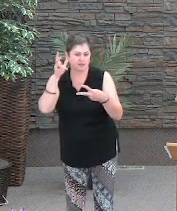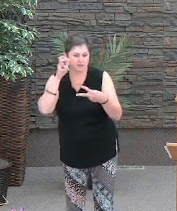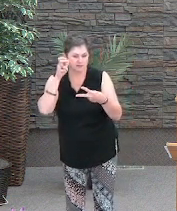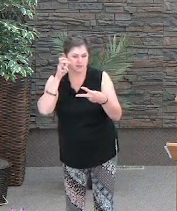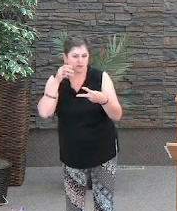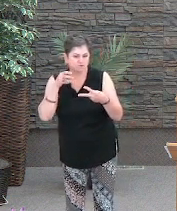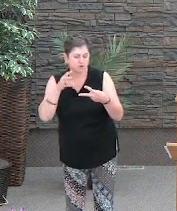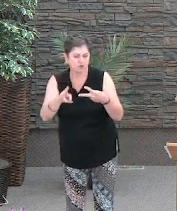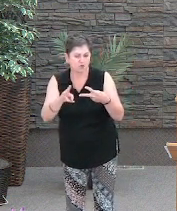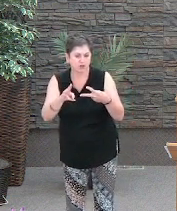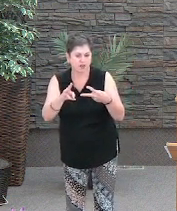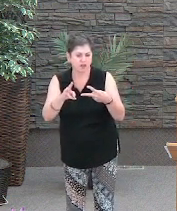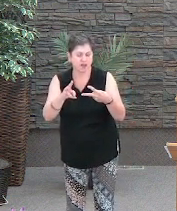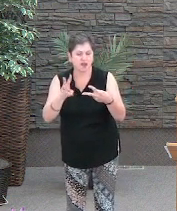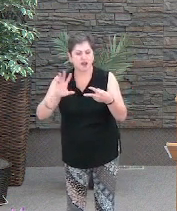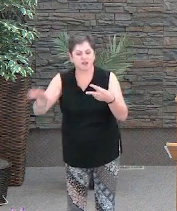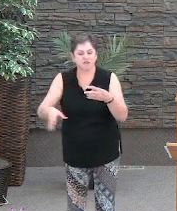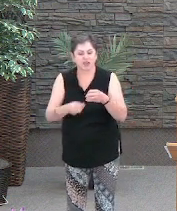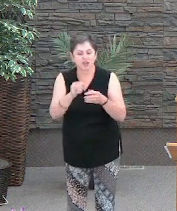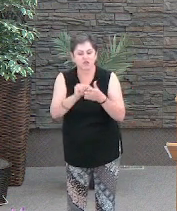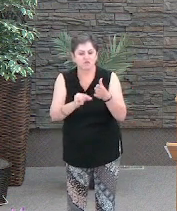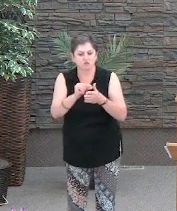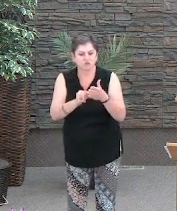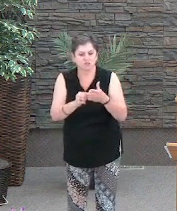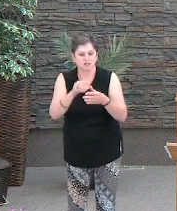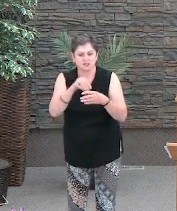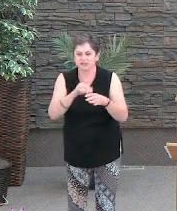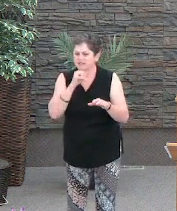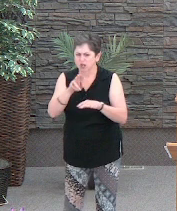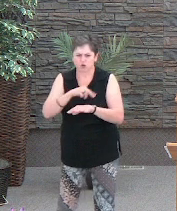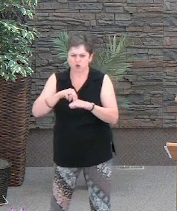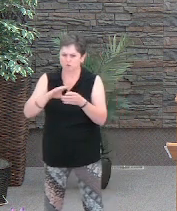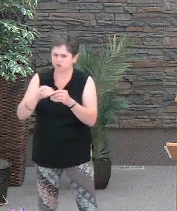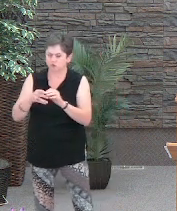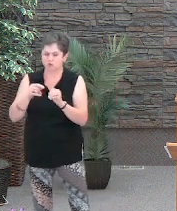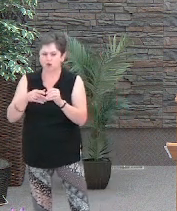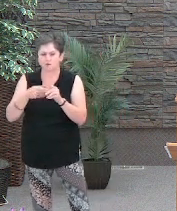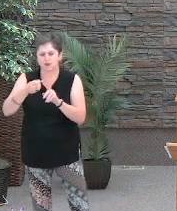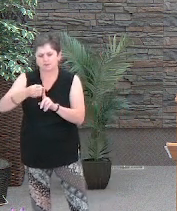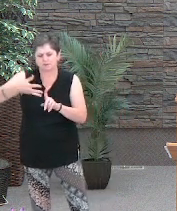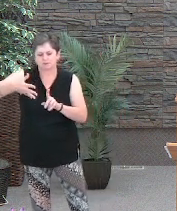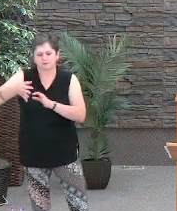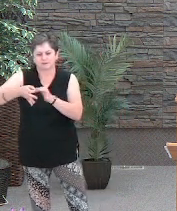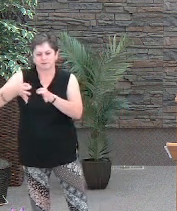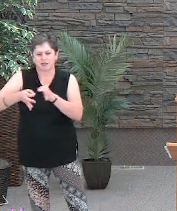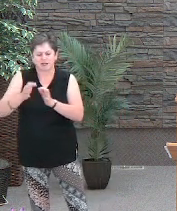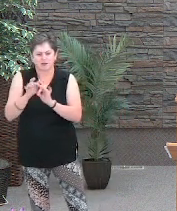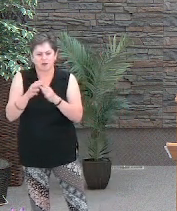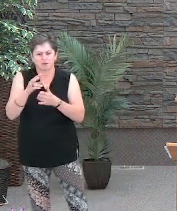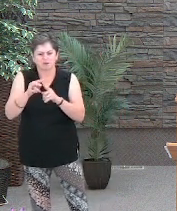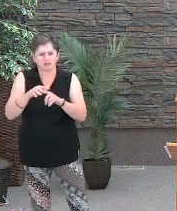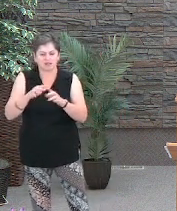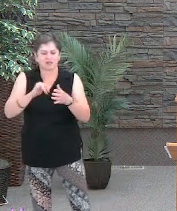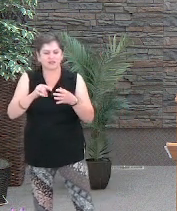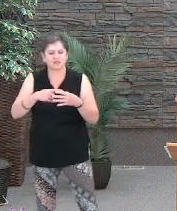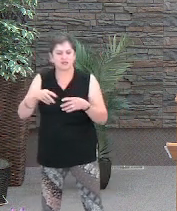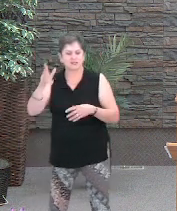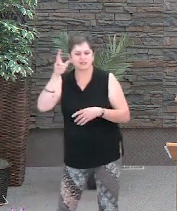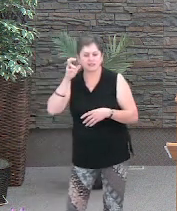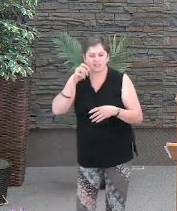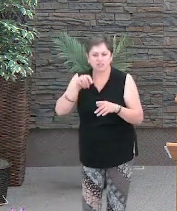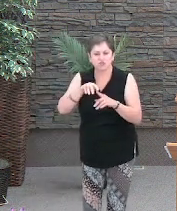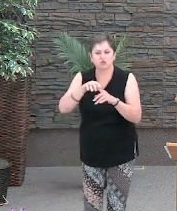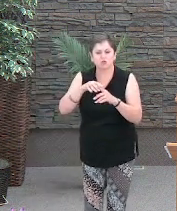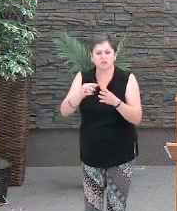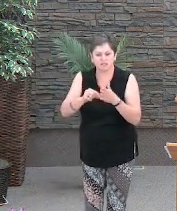I've woven Scripture through this. This isn't your typical sermon where I'm expounding on a biblical text. This is us listening to the text